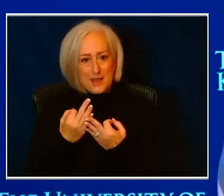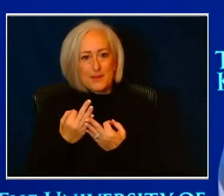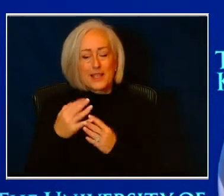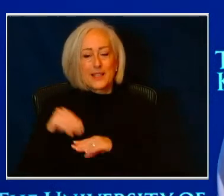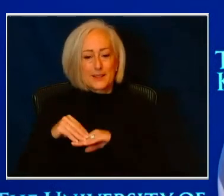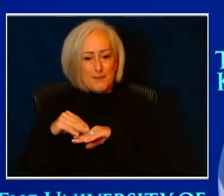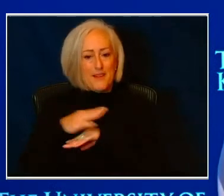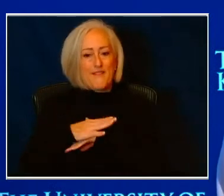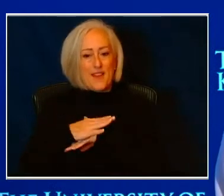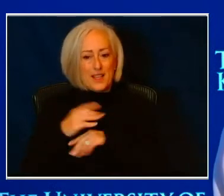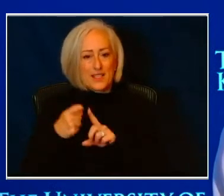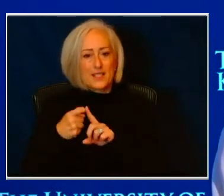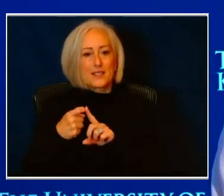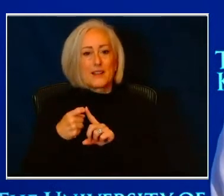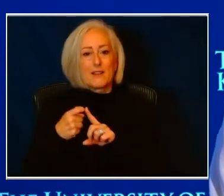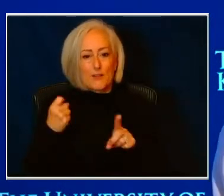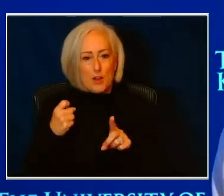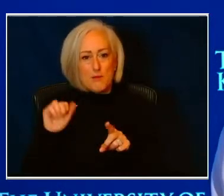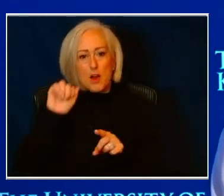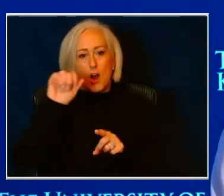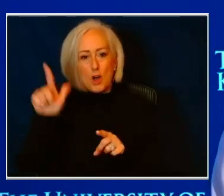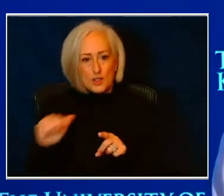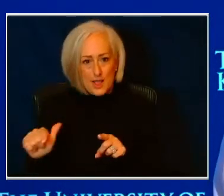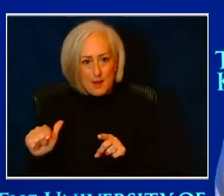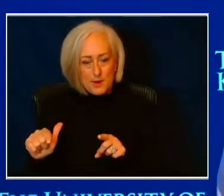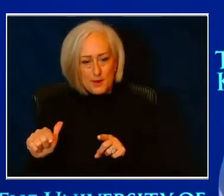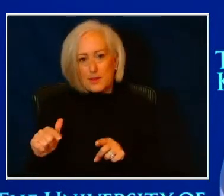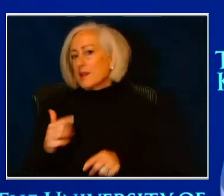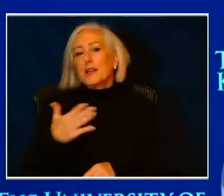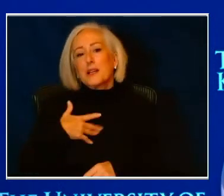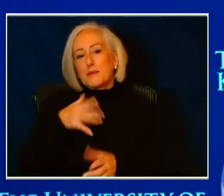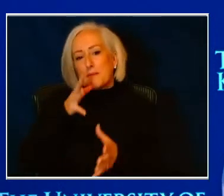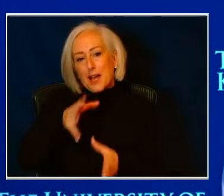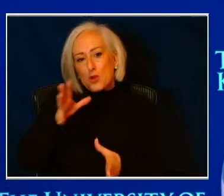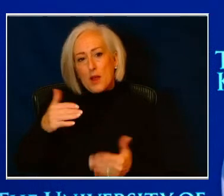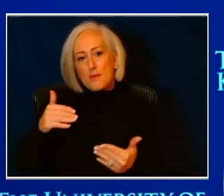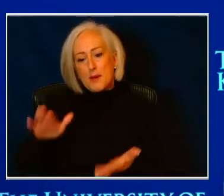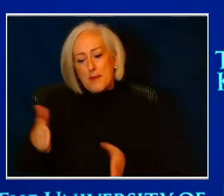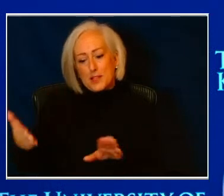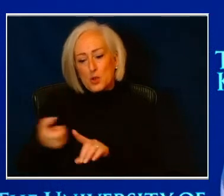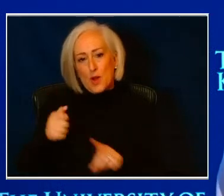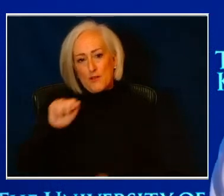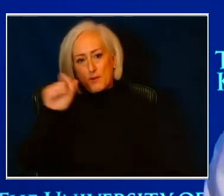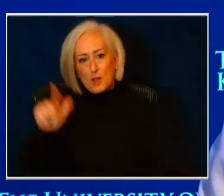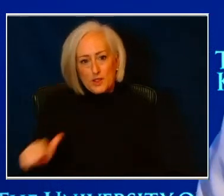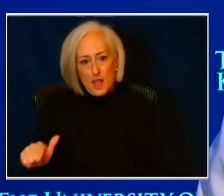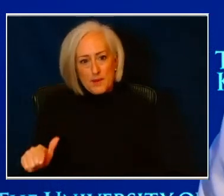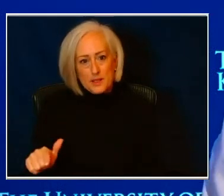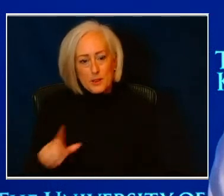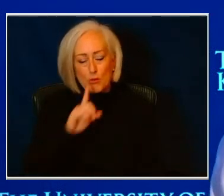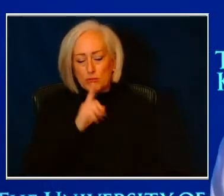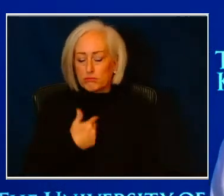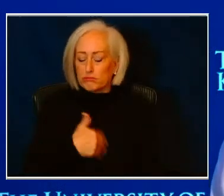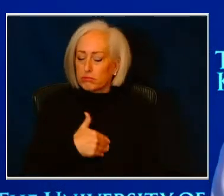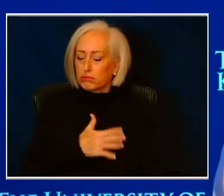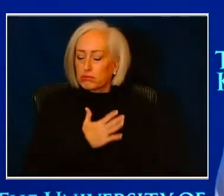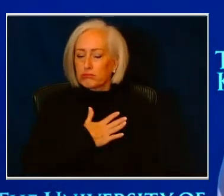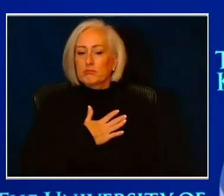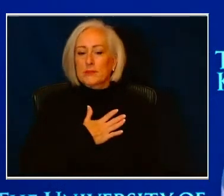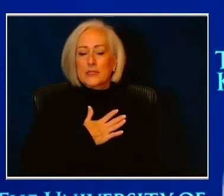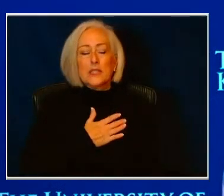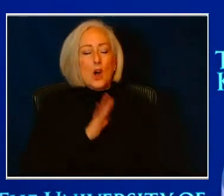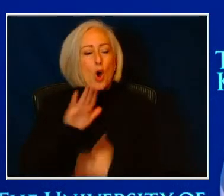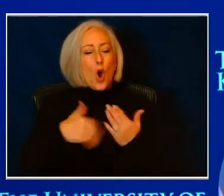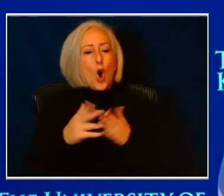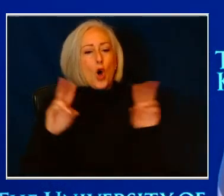affected by Alzheimer's disease. My Nana passed away with that as well. So just very prevalent in just all of these topics. And I think